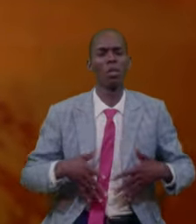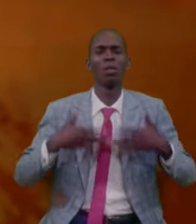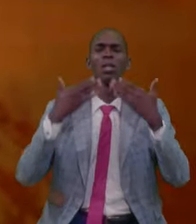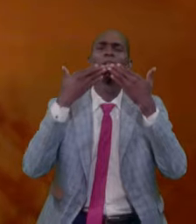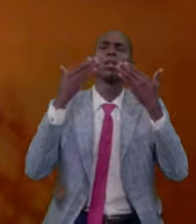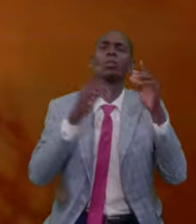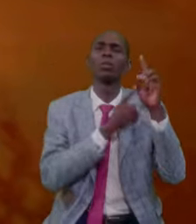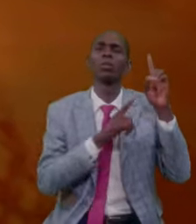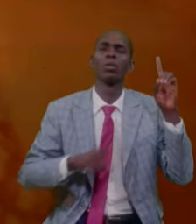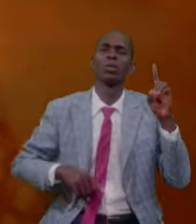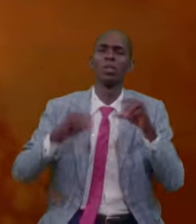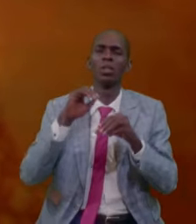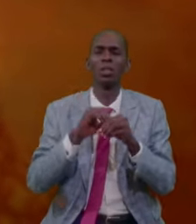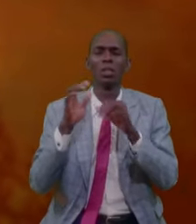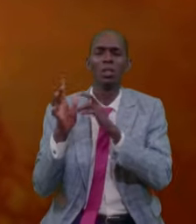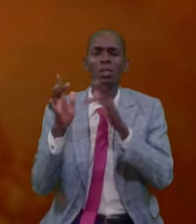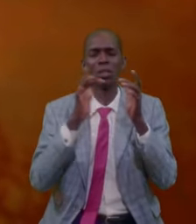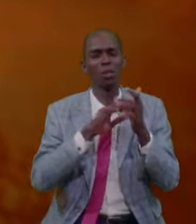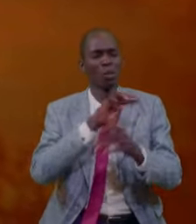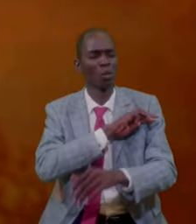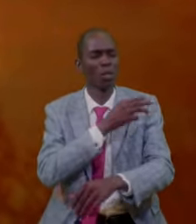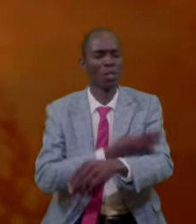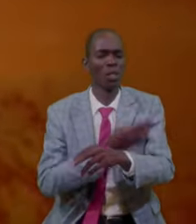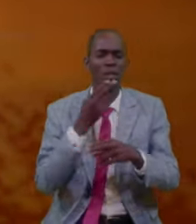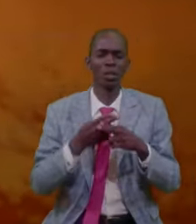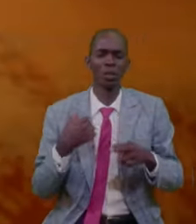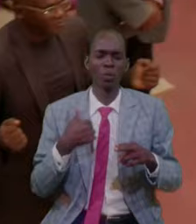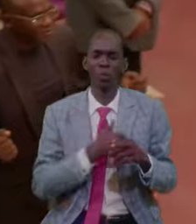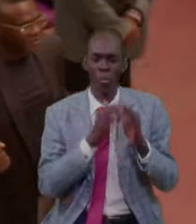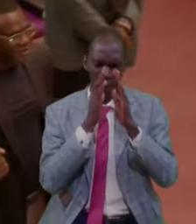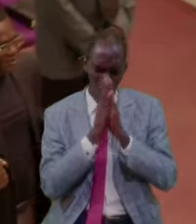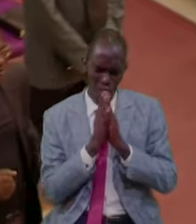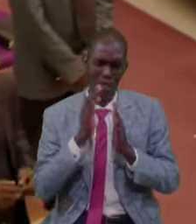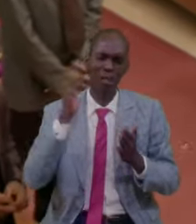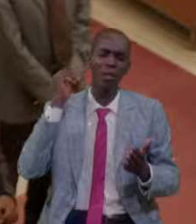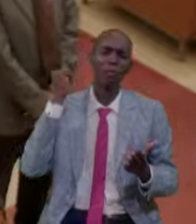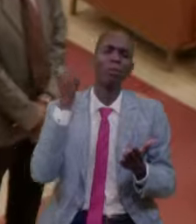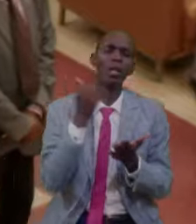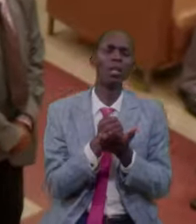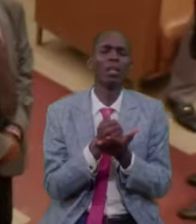Lord. In Jesus' mighty name we pray. Amen.